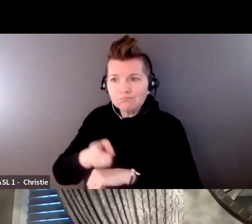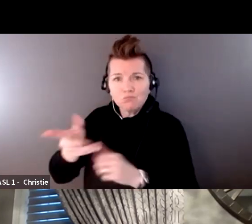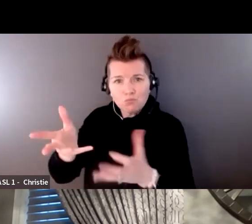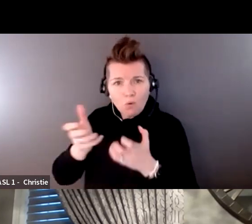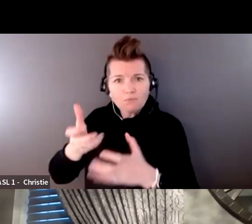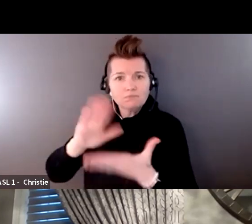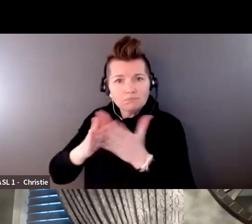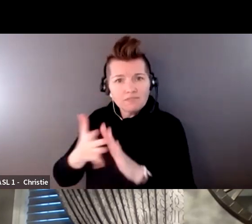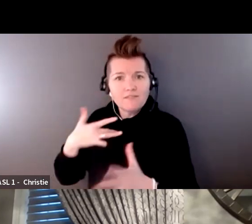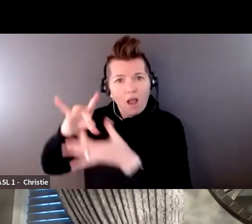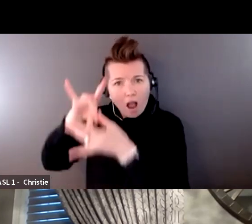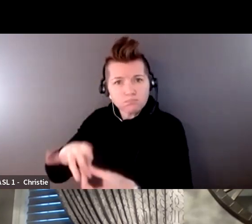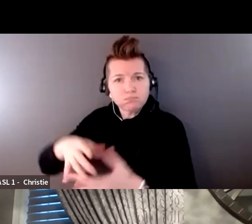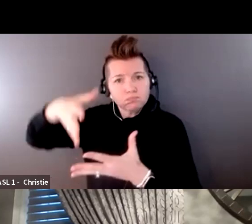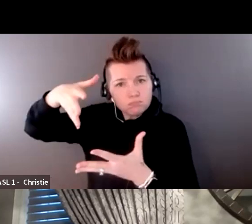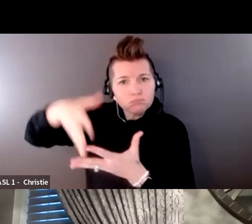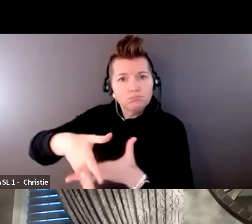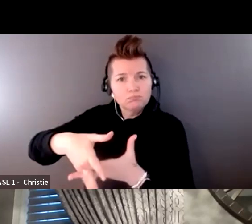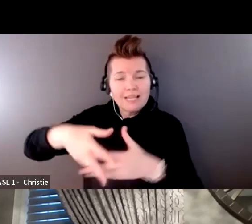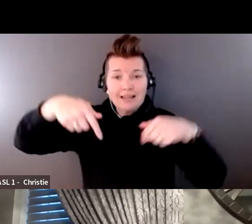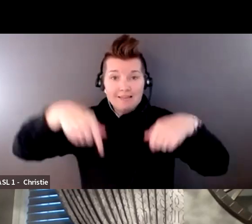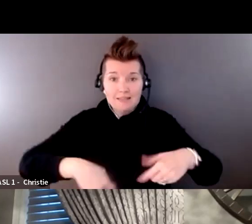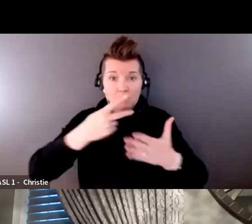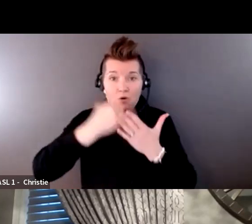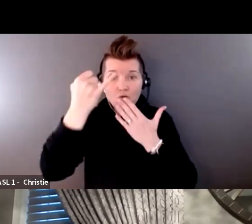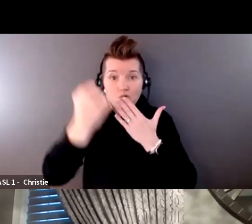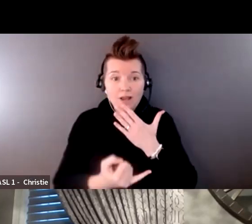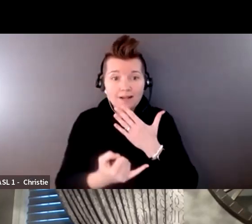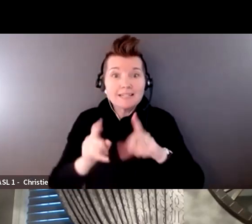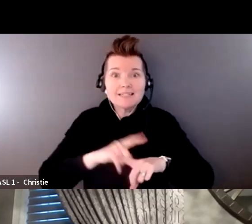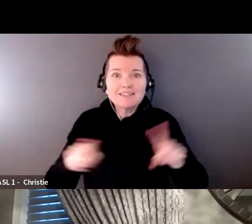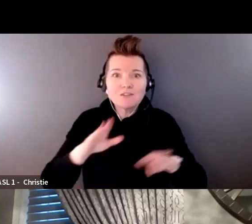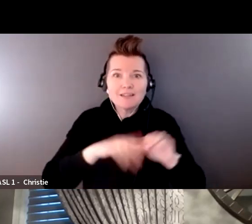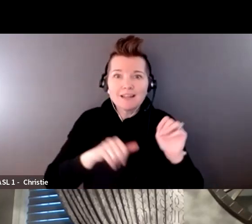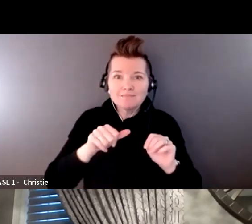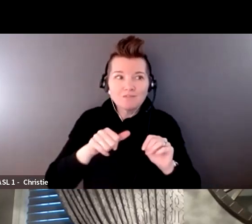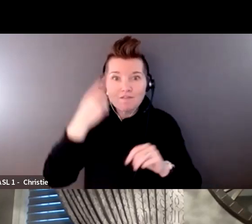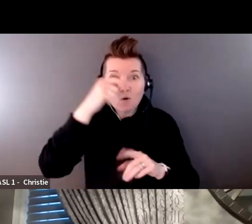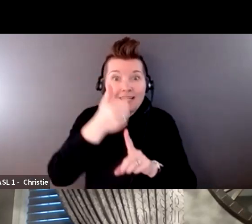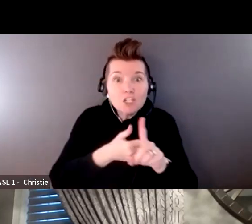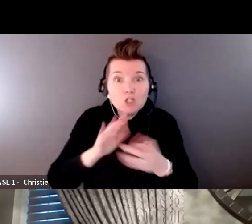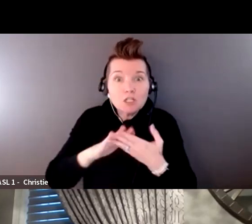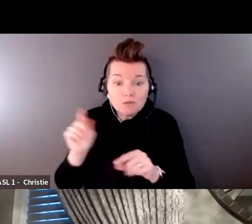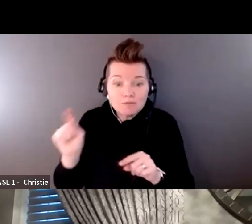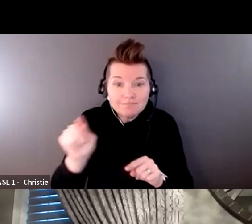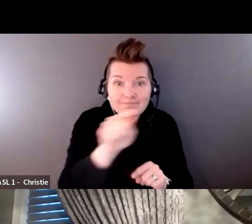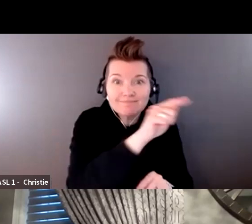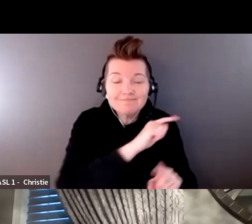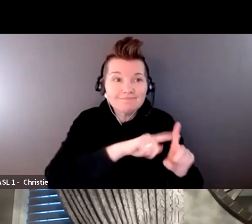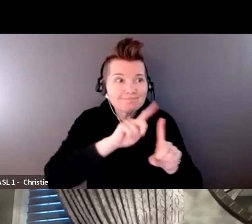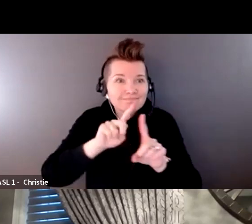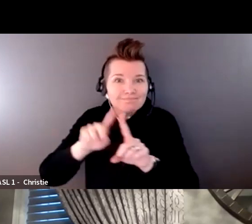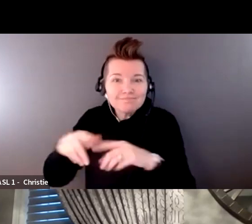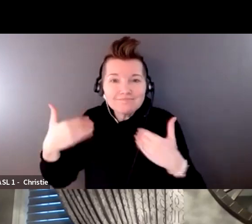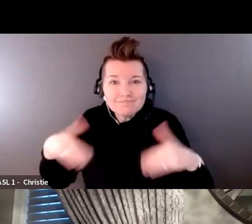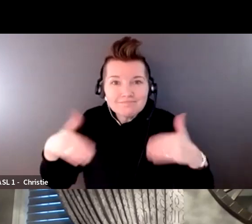this project was so different from what we noticed is it was so different from community to community, and mostly because each community is